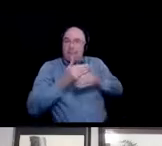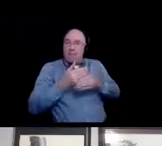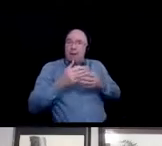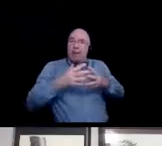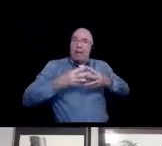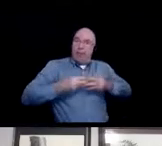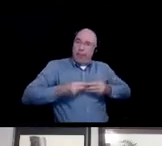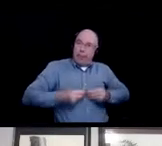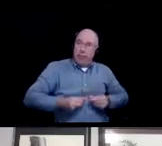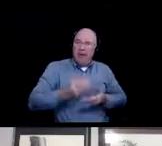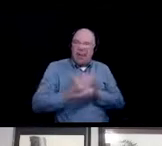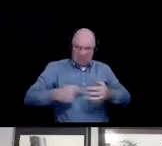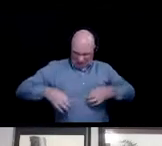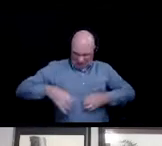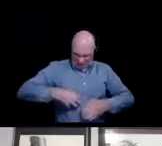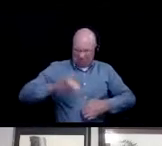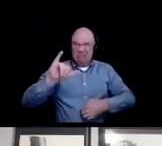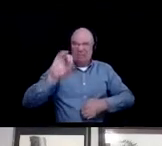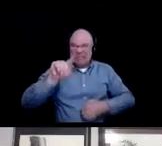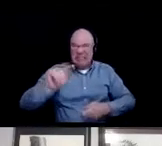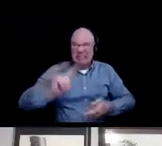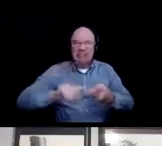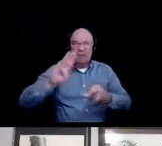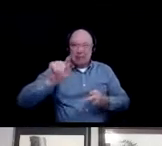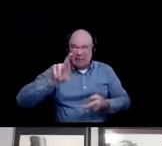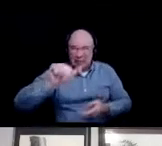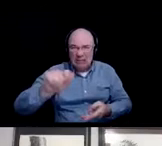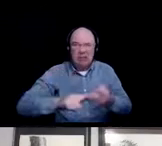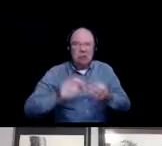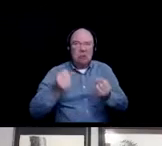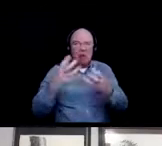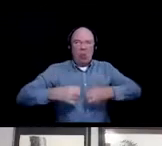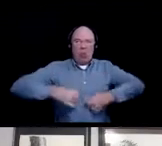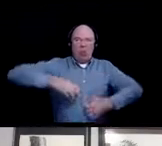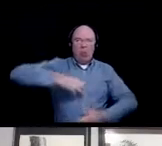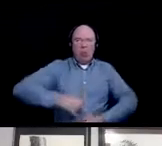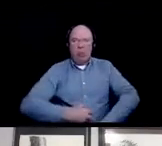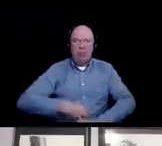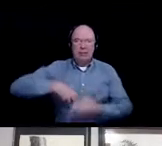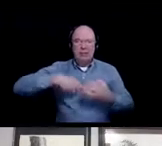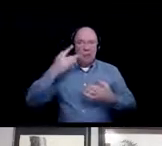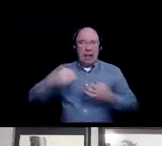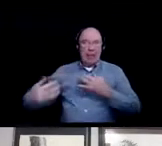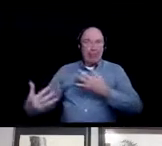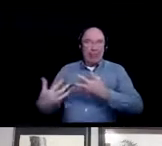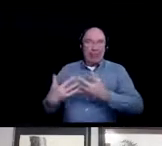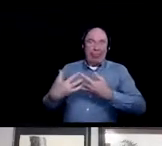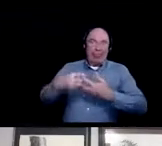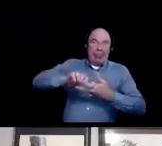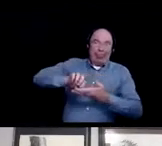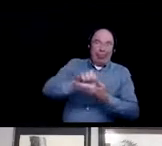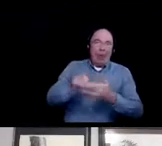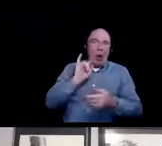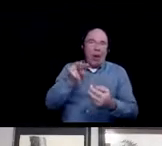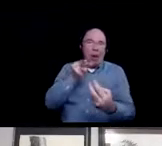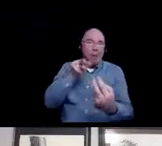this foreign junk, the yeast, the bacteria, the overgrowth of junk that's happened in your gut because it's impermeability. It's like this freeway in